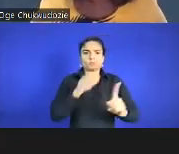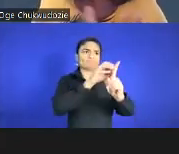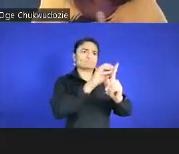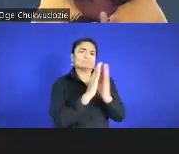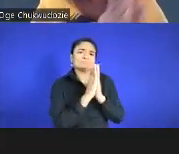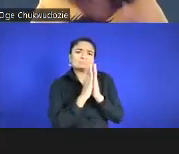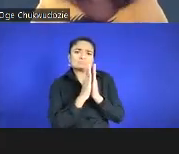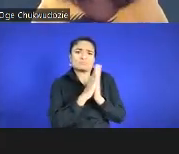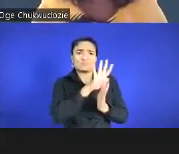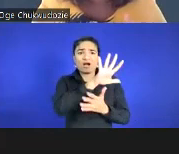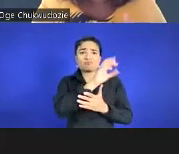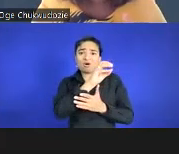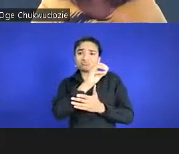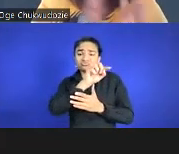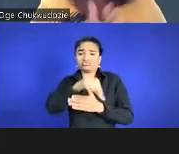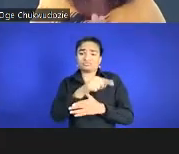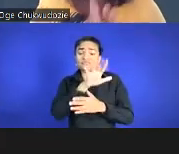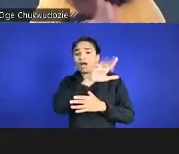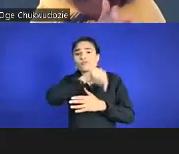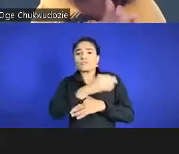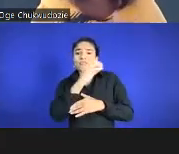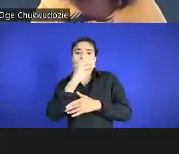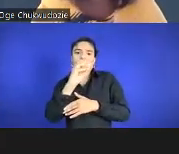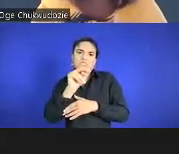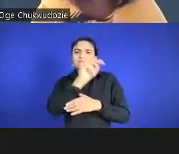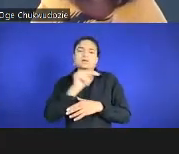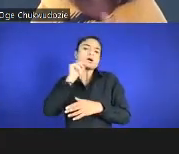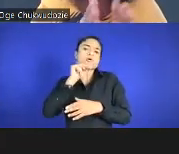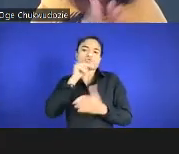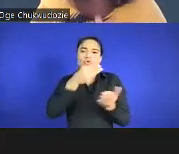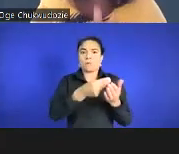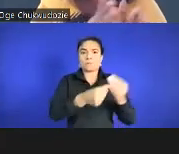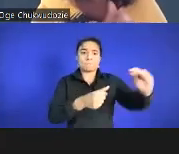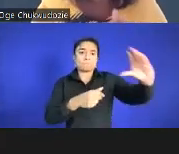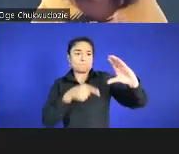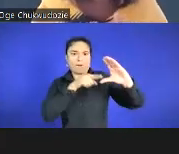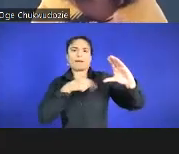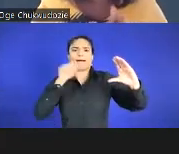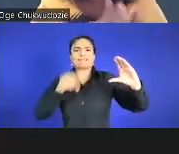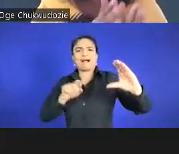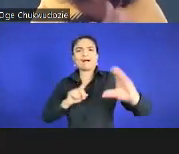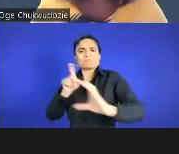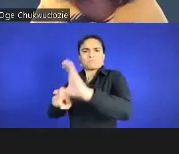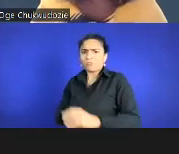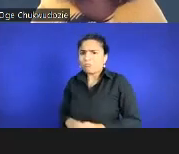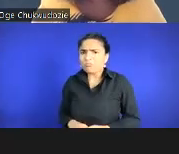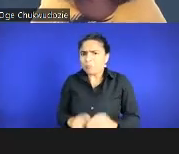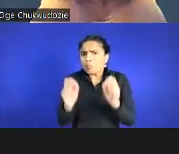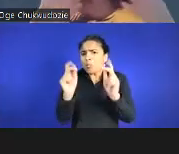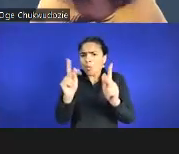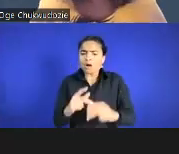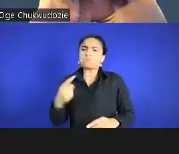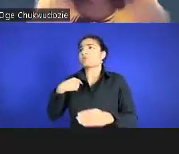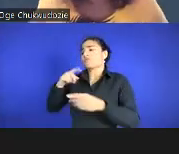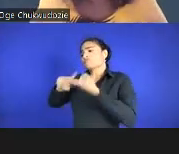family to be able to pay them. But when they know that this is not right, and then you continue to sensitize them on that, then